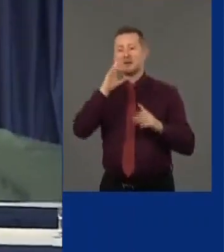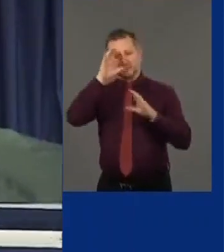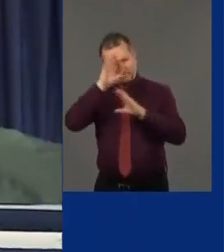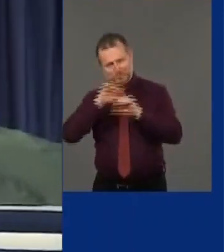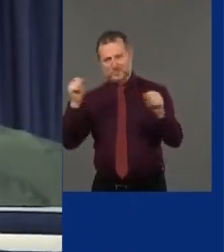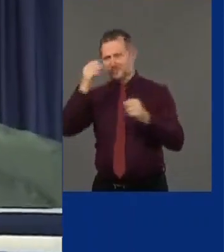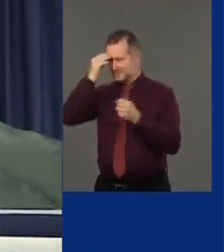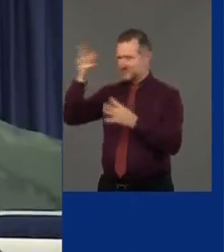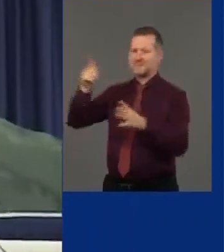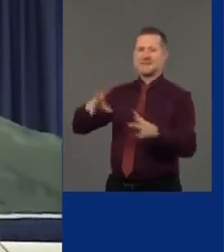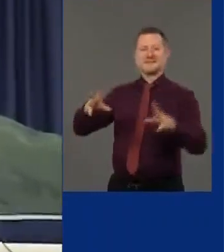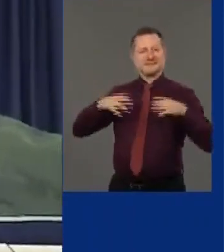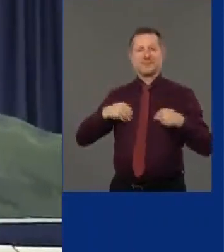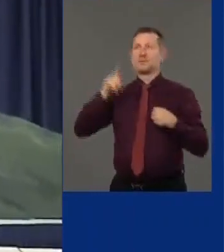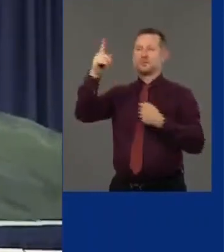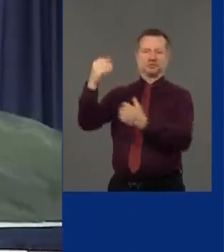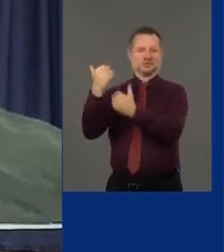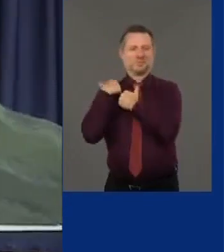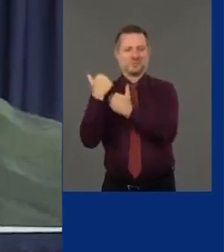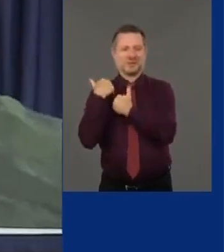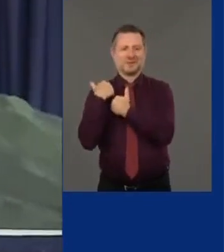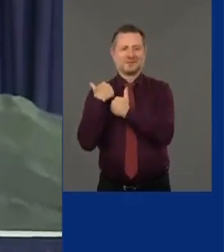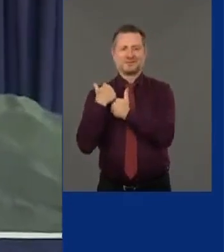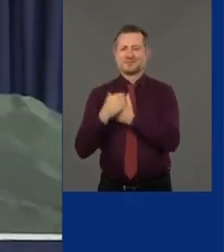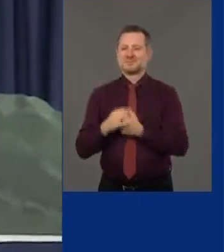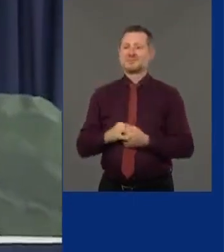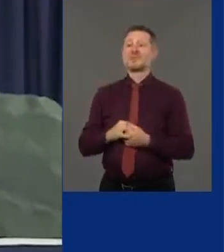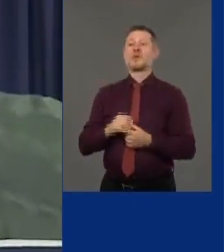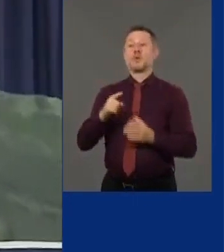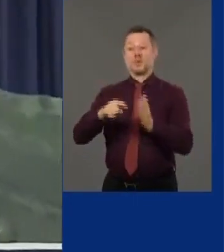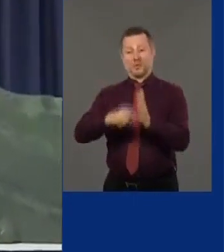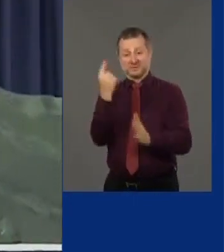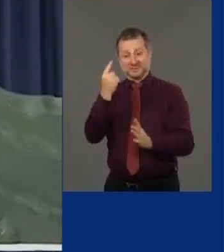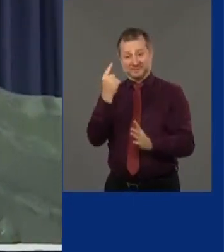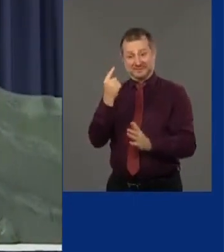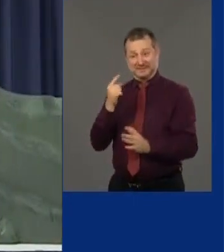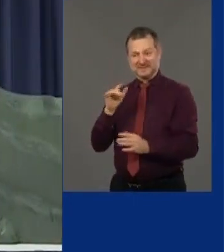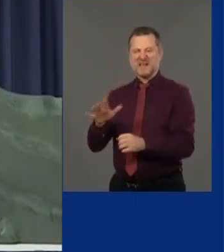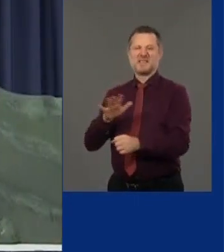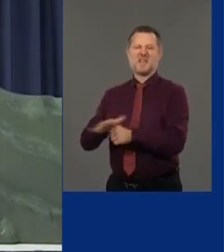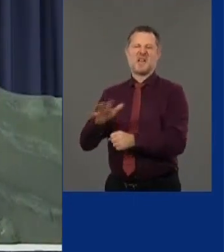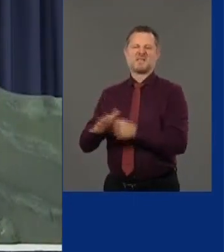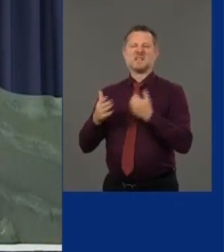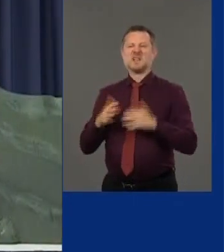up, because doing this once in life is enough.